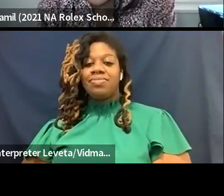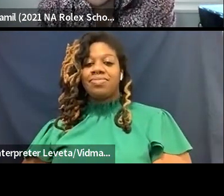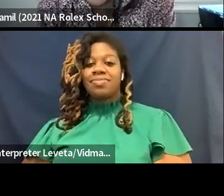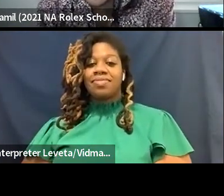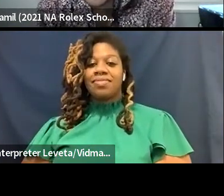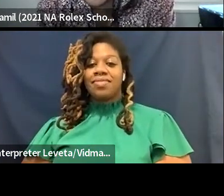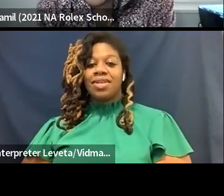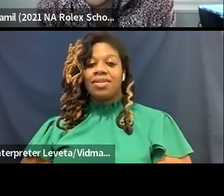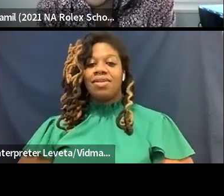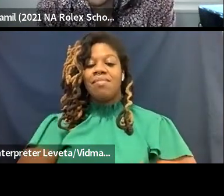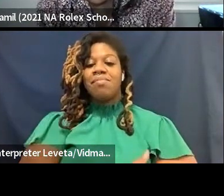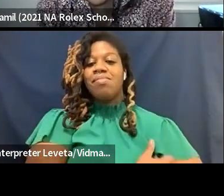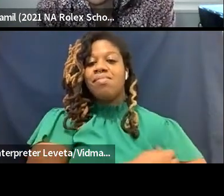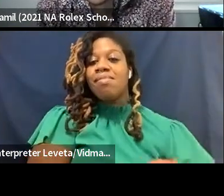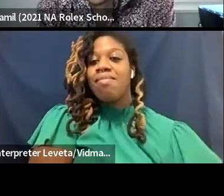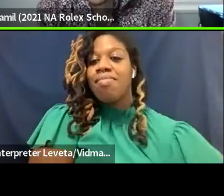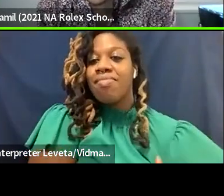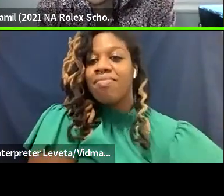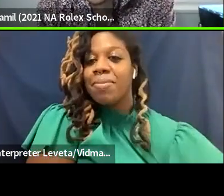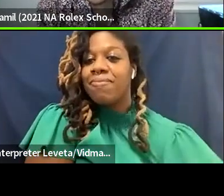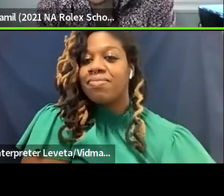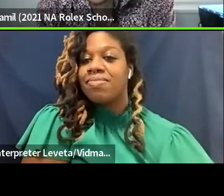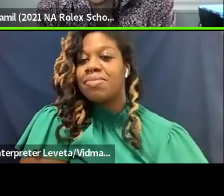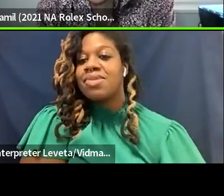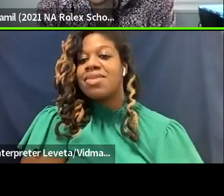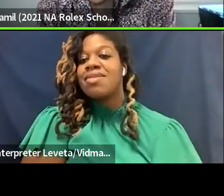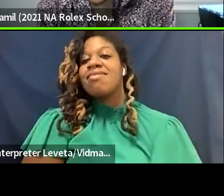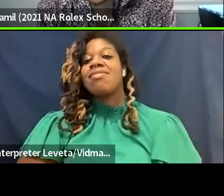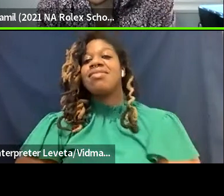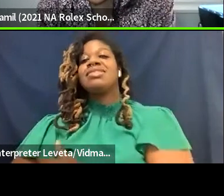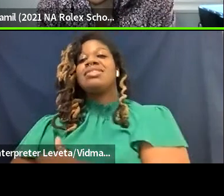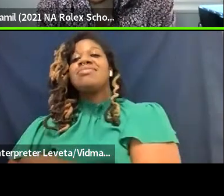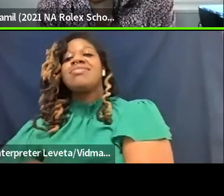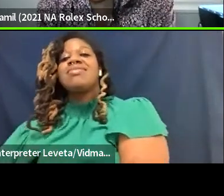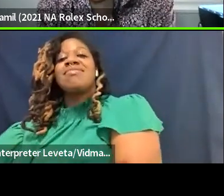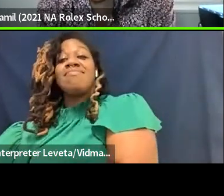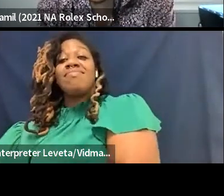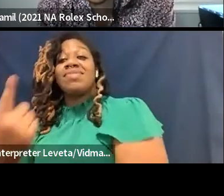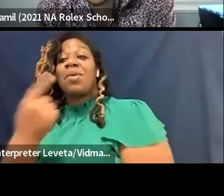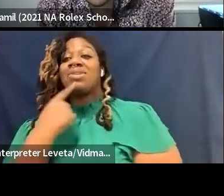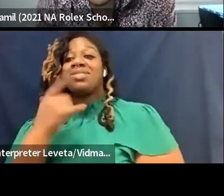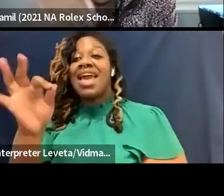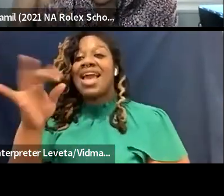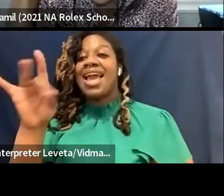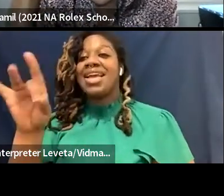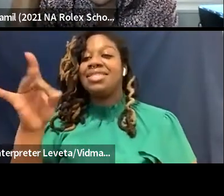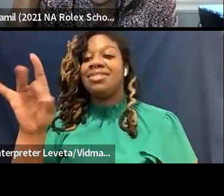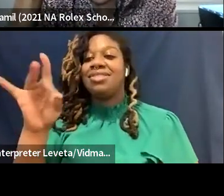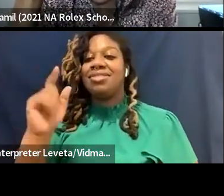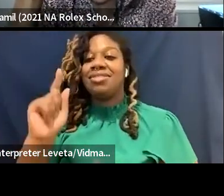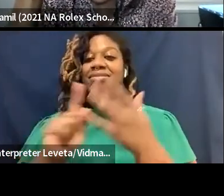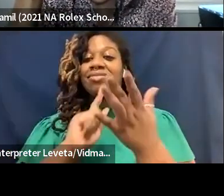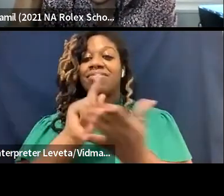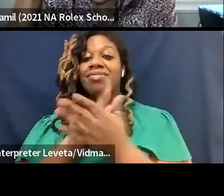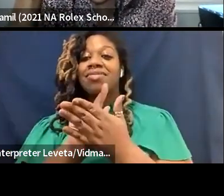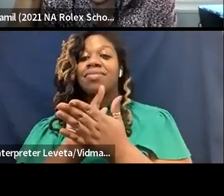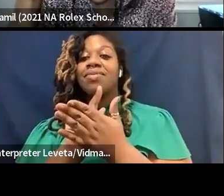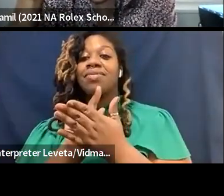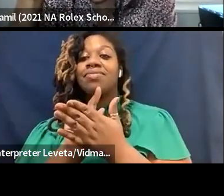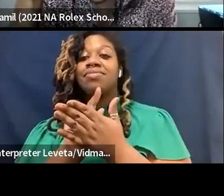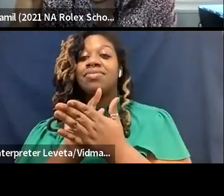Someone has an answer. Okay, I see 18 somebody. hours. Is 18 hours right? All right, Max Bracy,